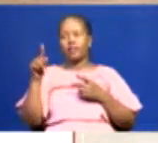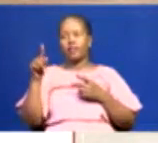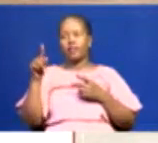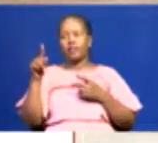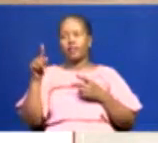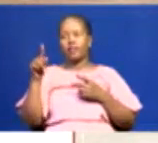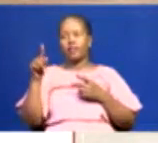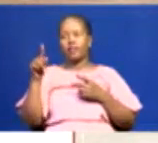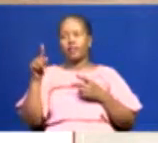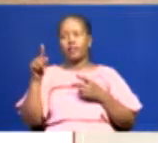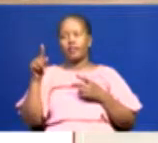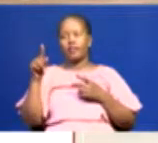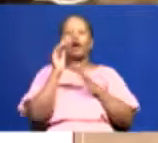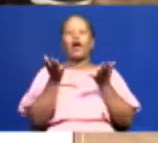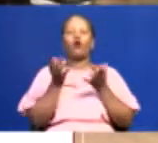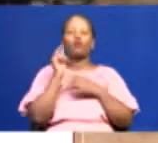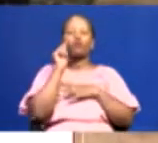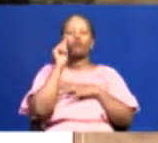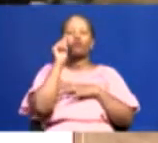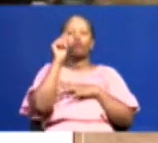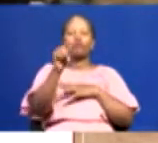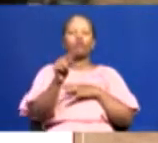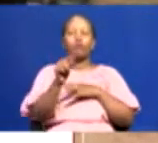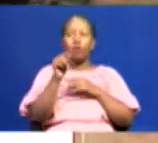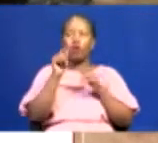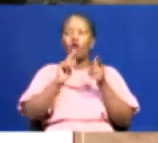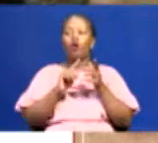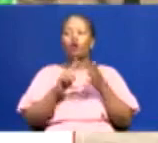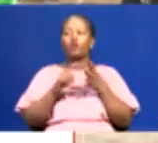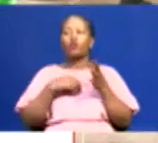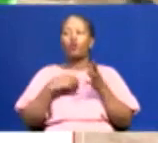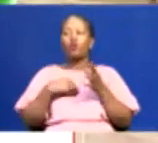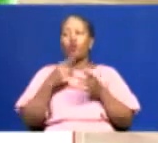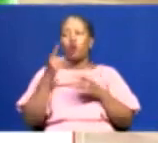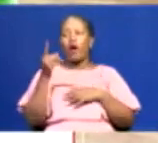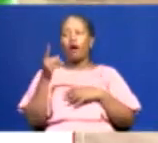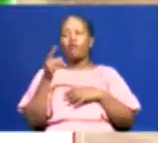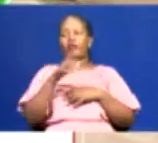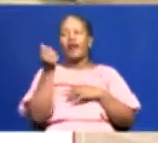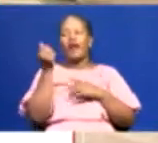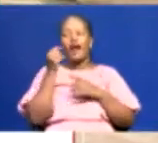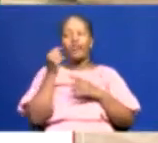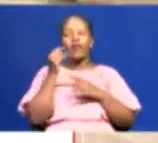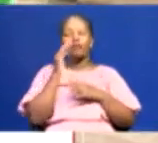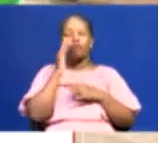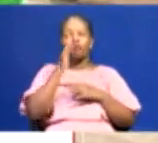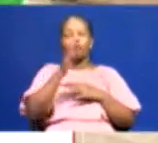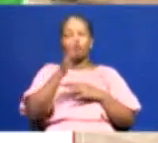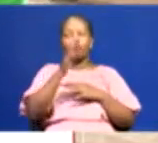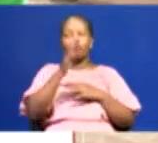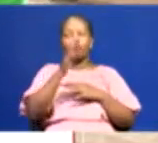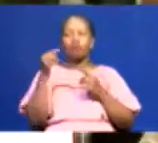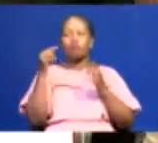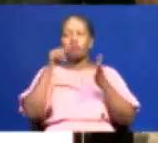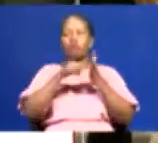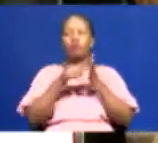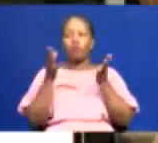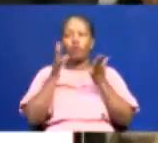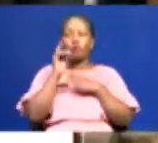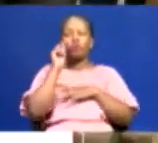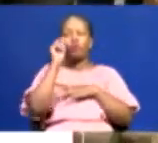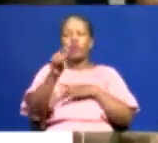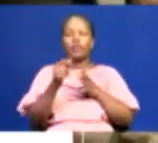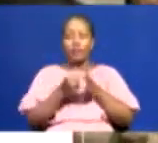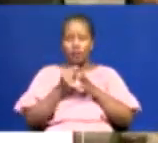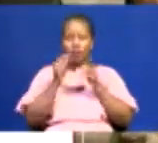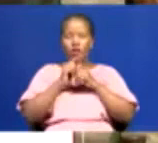position. We have the parallel. And we have the point, sharp point. This is where you hit the ball. He also took